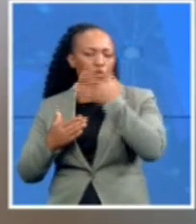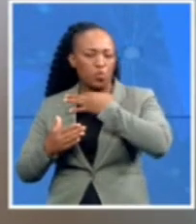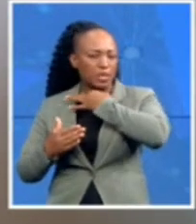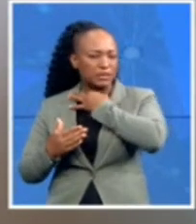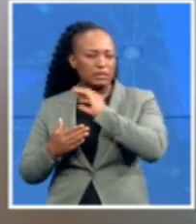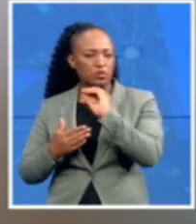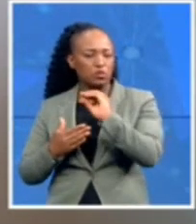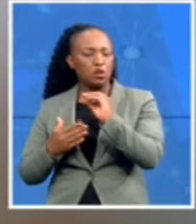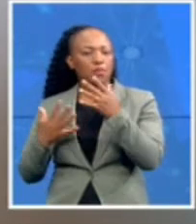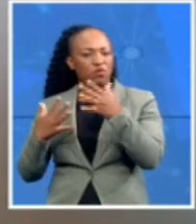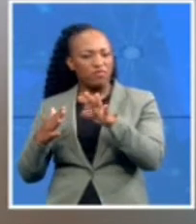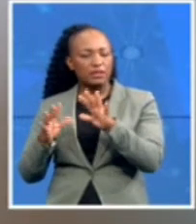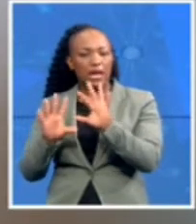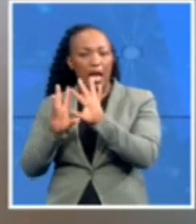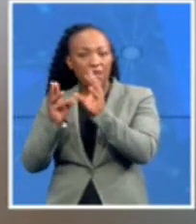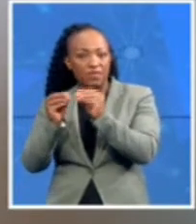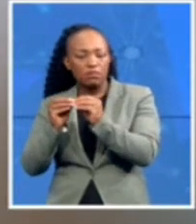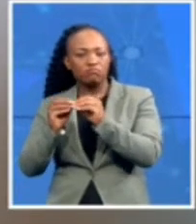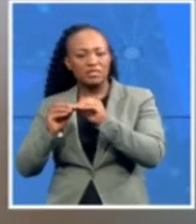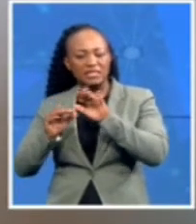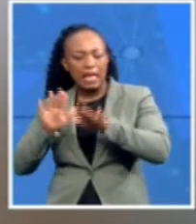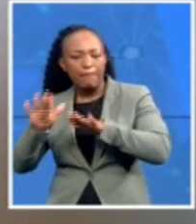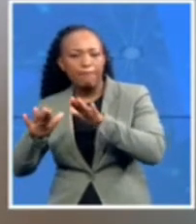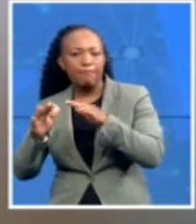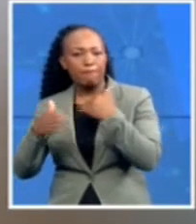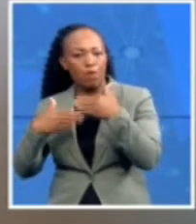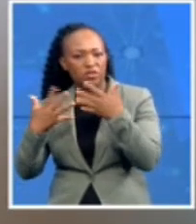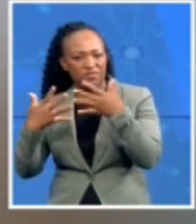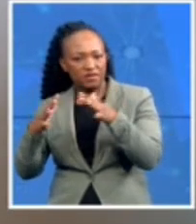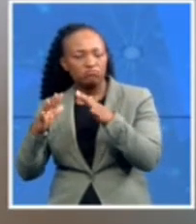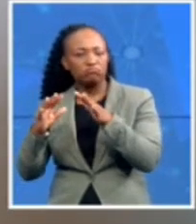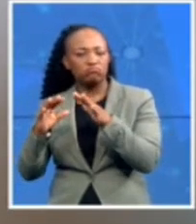can to enable us to